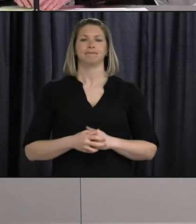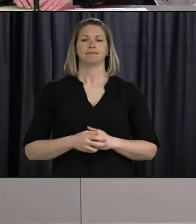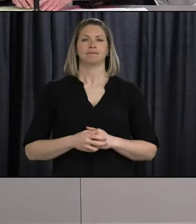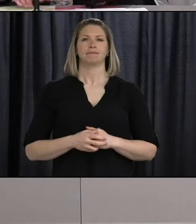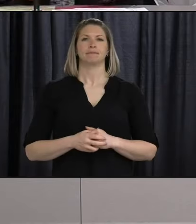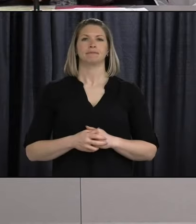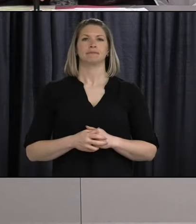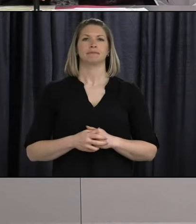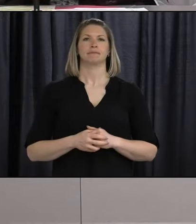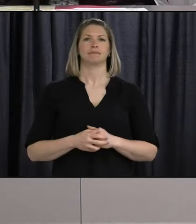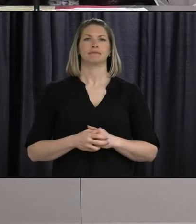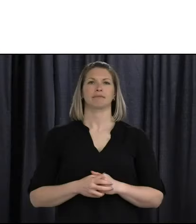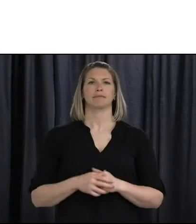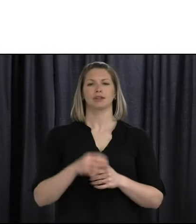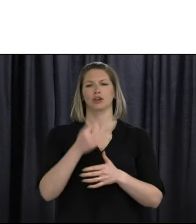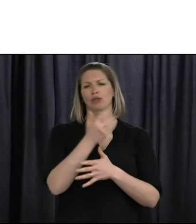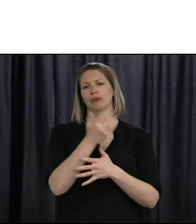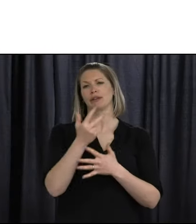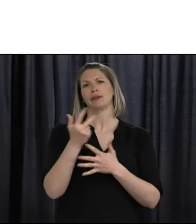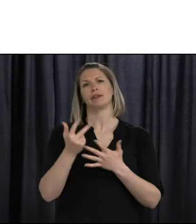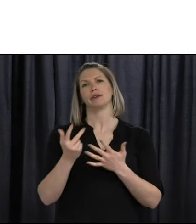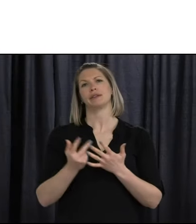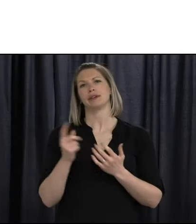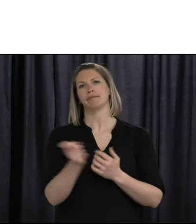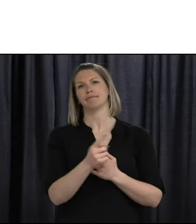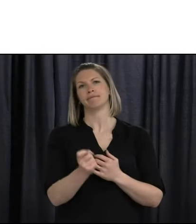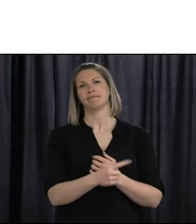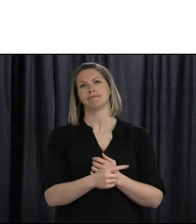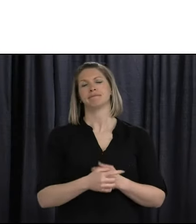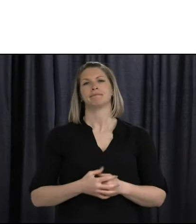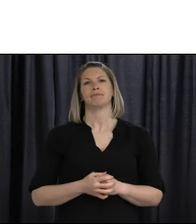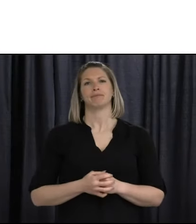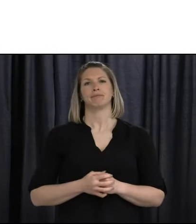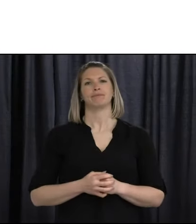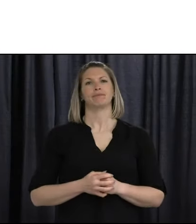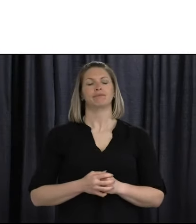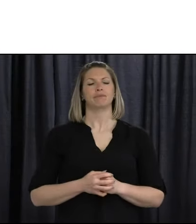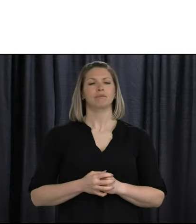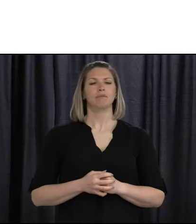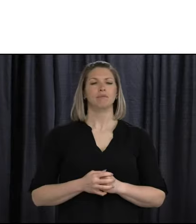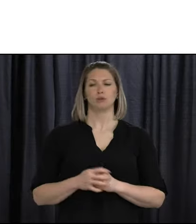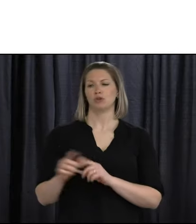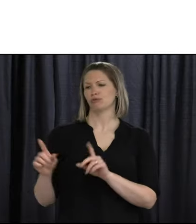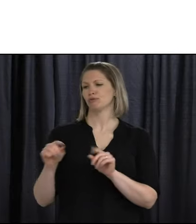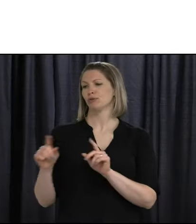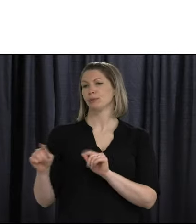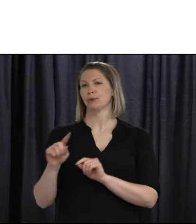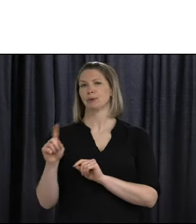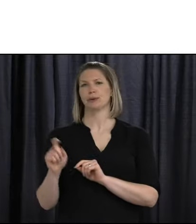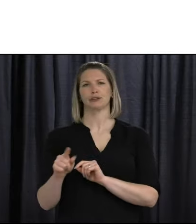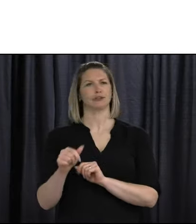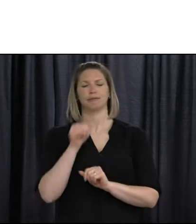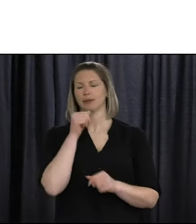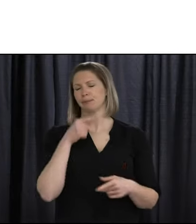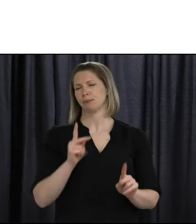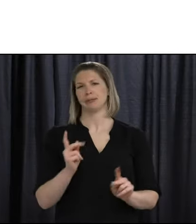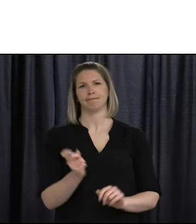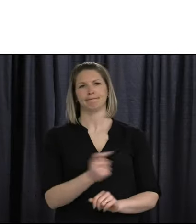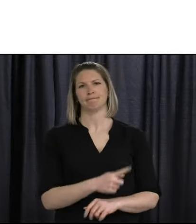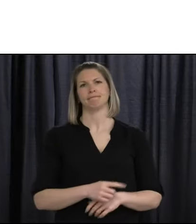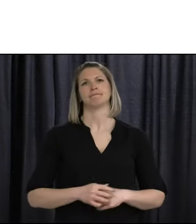2 questions and 1 follow-up. We suggest that you not ask rumor-based questions. The purpose of these briefings is to address